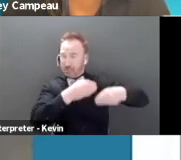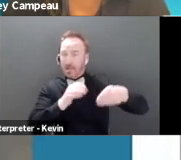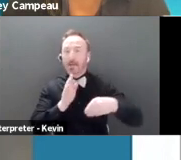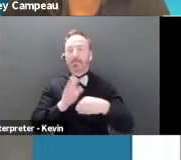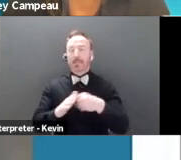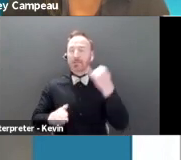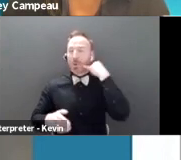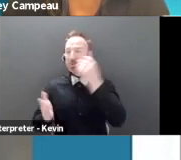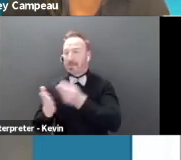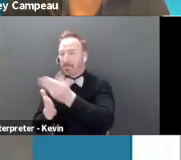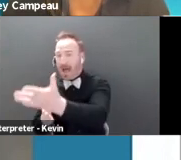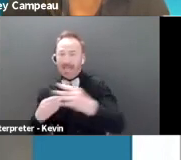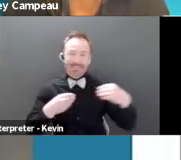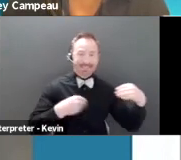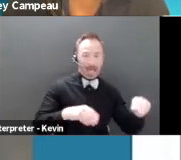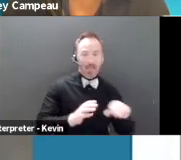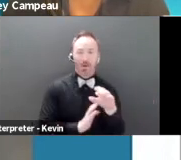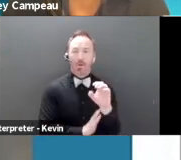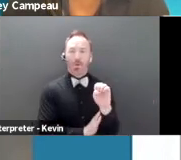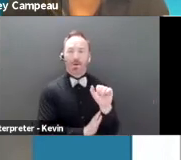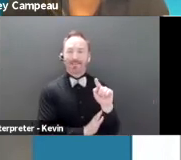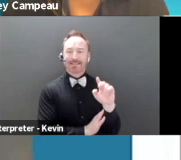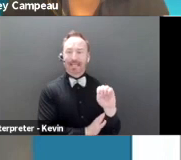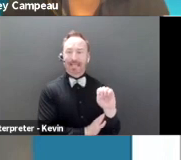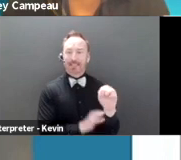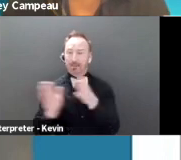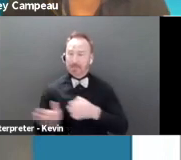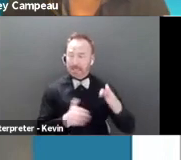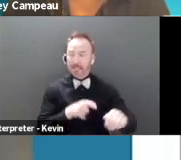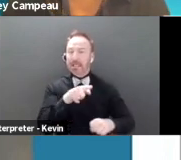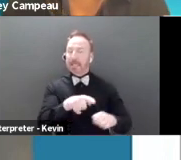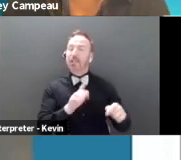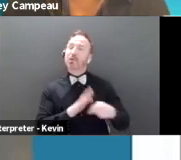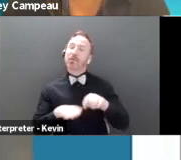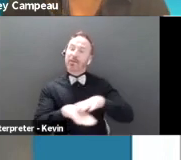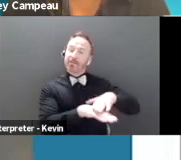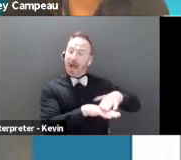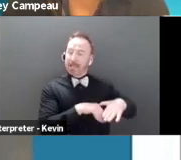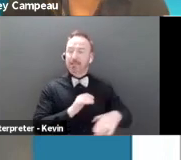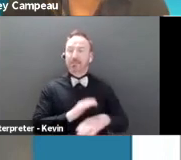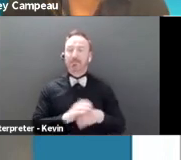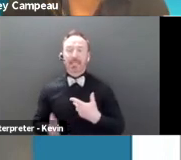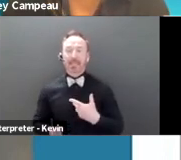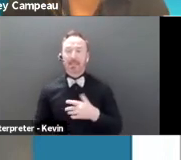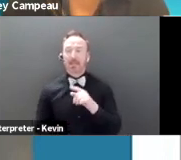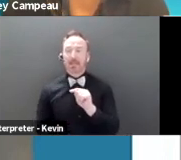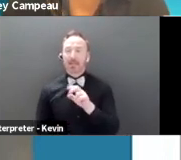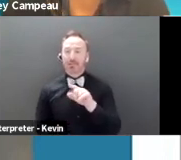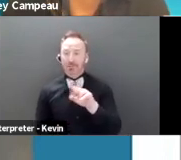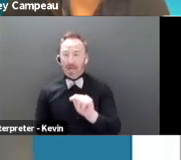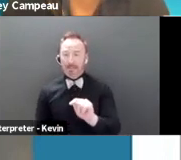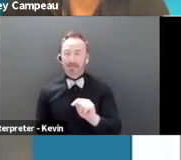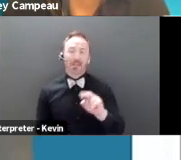planning. So Amir also has experience advising trusts, non-for-profits, and charities. All around, Amir's